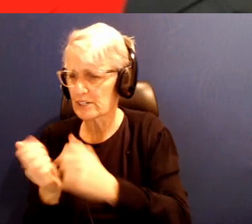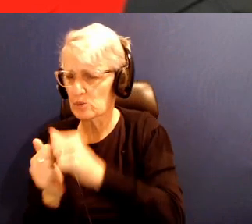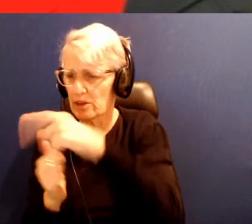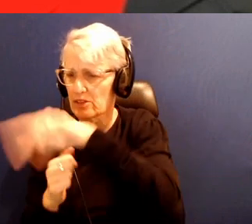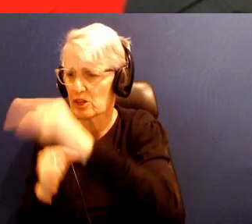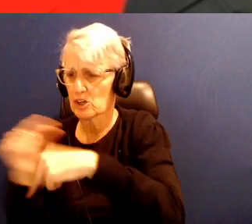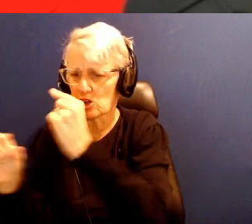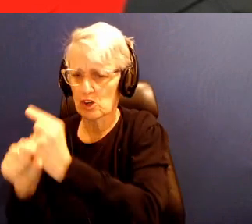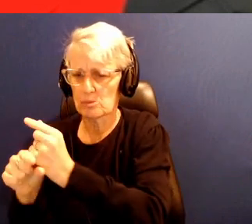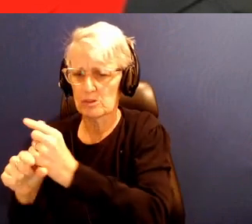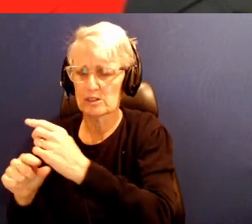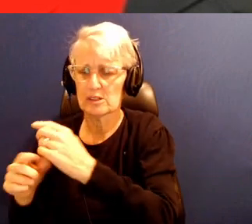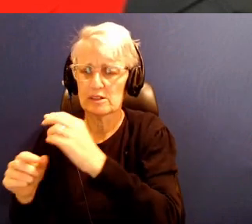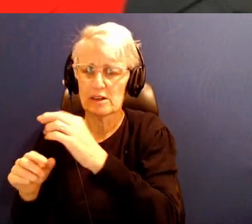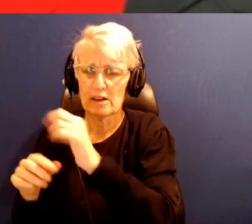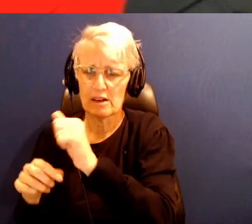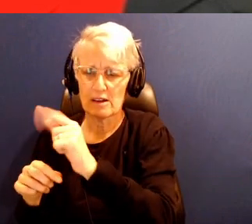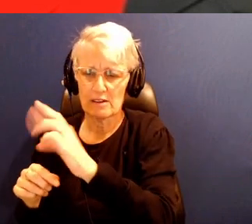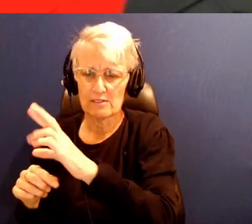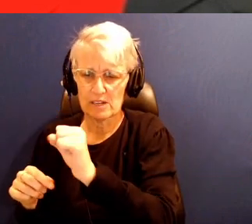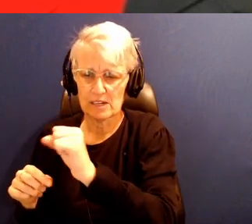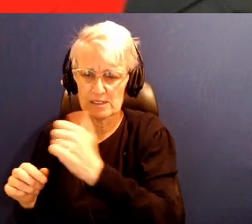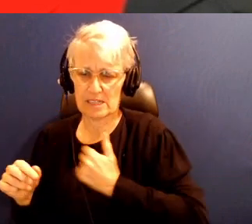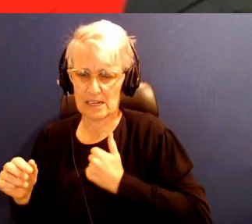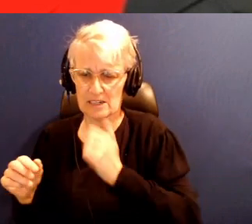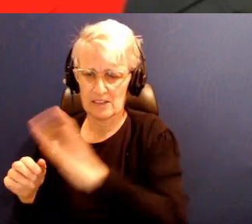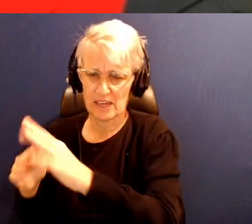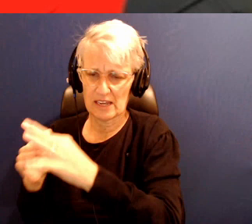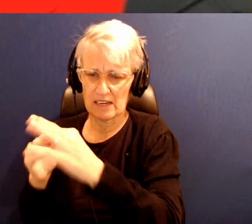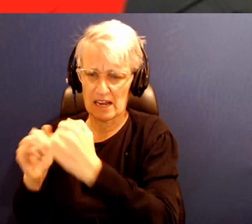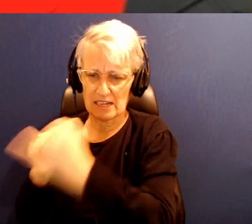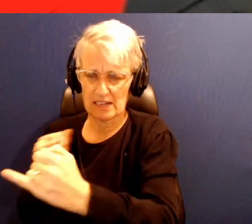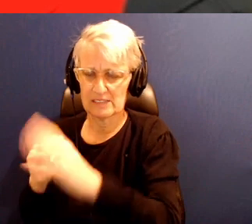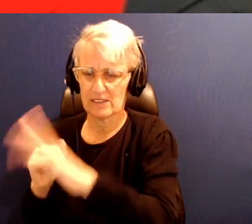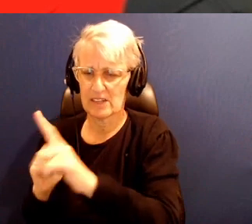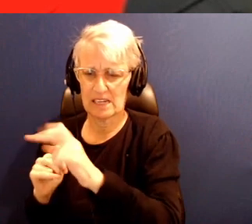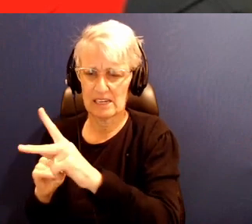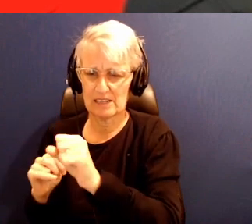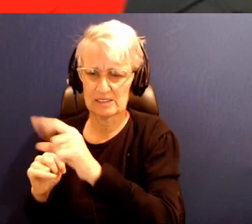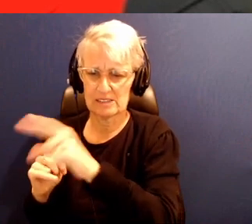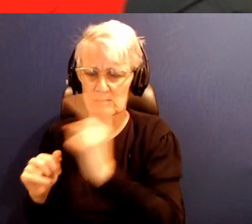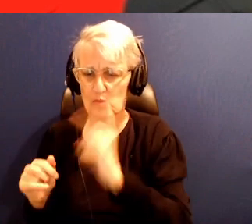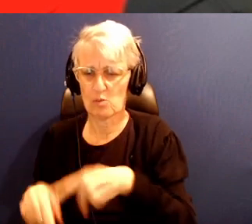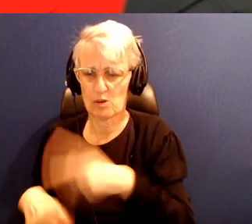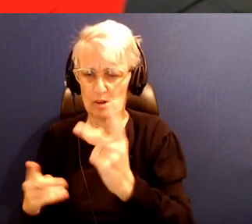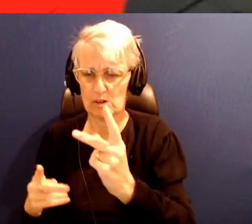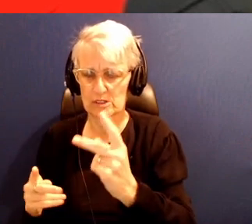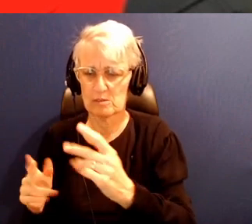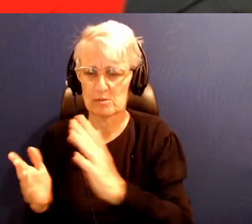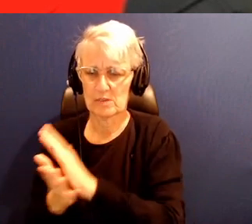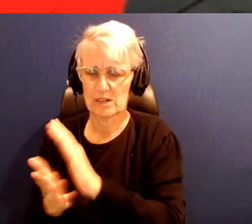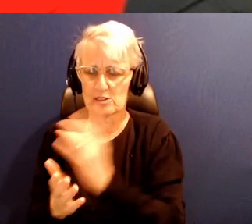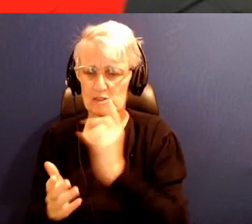Affairs Canada Gender-Based Analysis Guidelines and the links provided in the call for